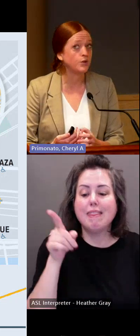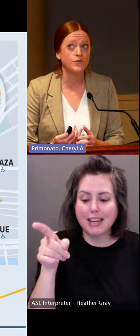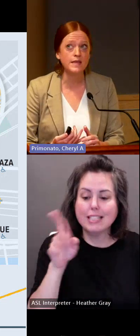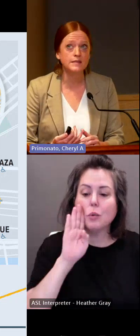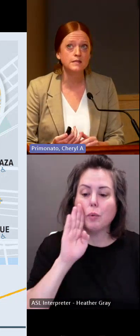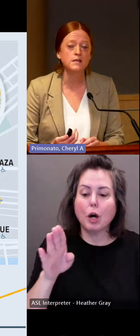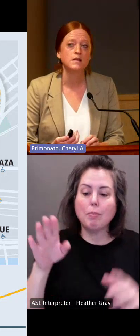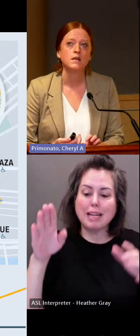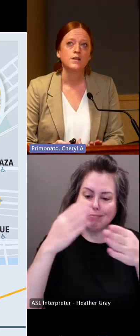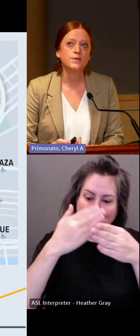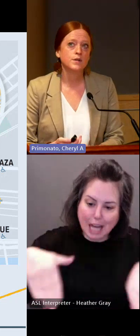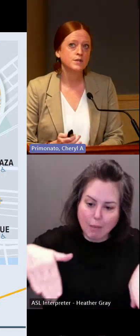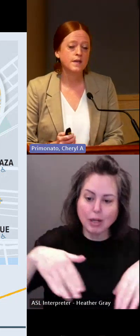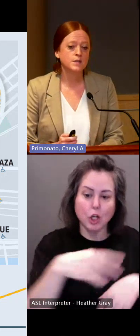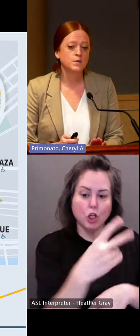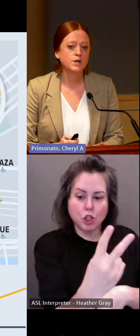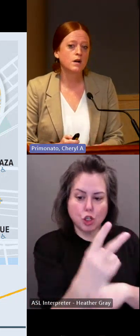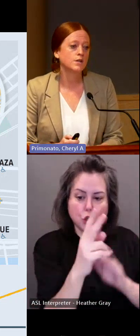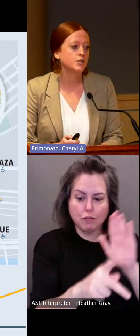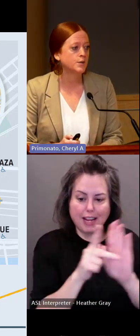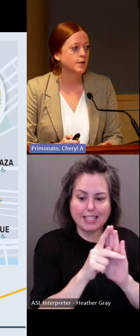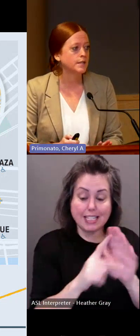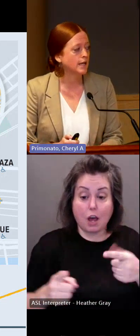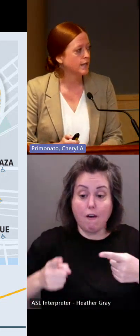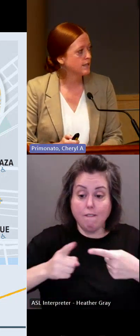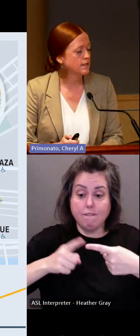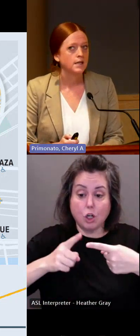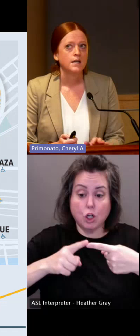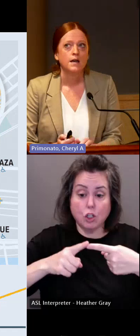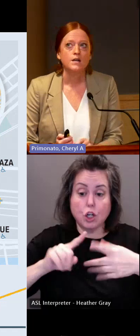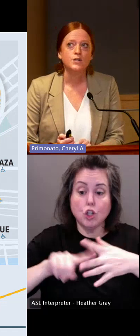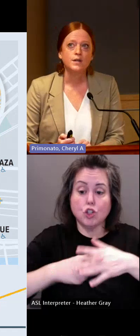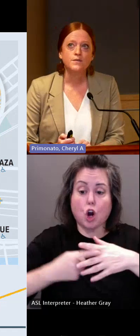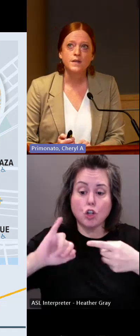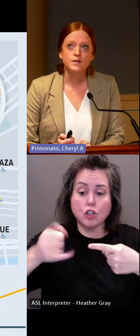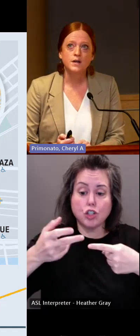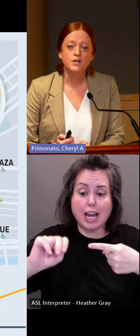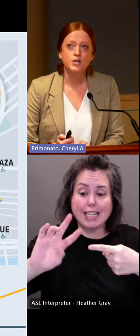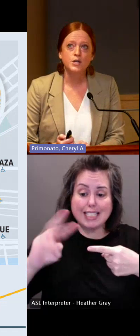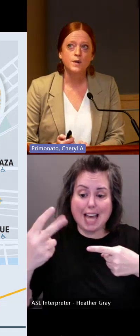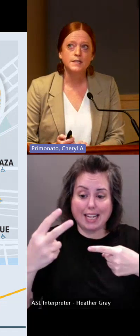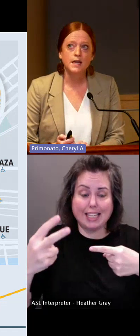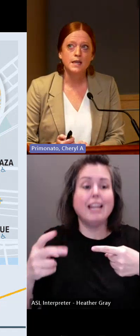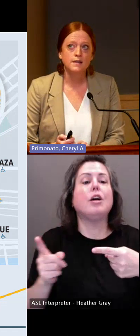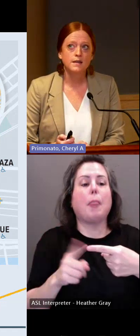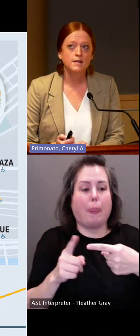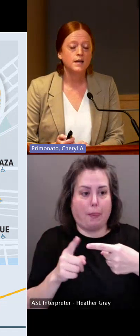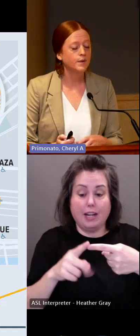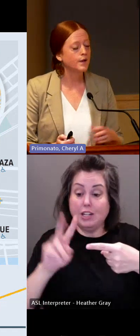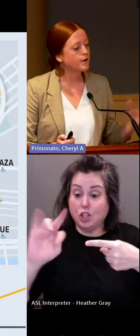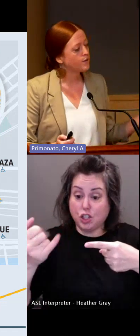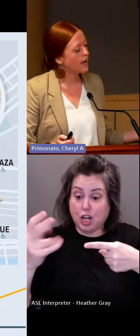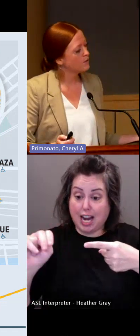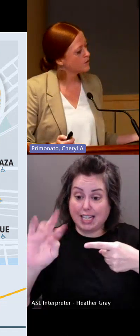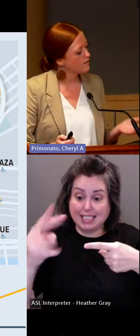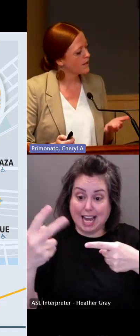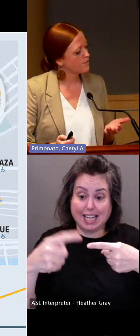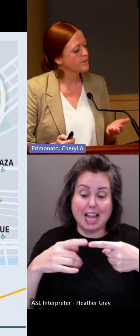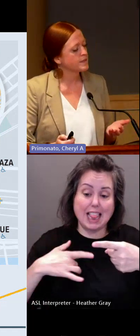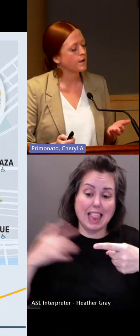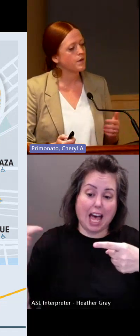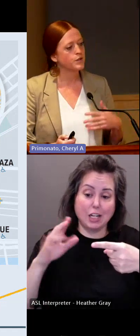into 2 phases. The first phase will start on January 2nd. During the phase on January 2nd, the light rail